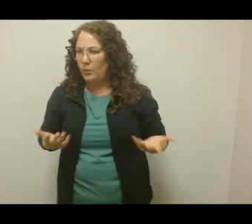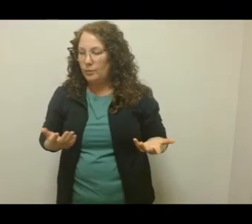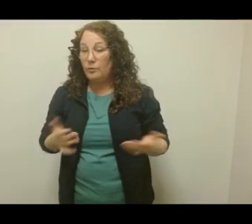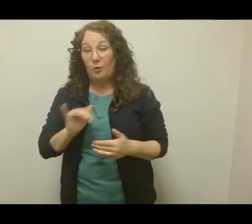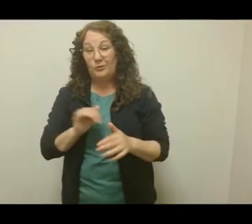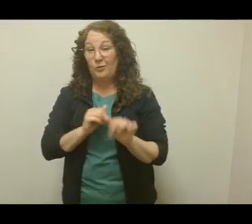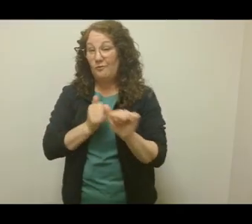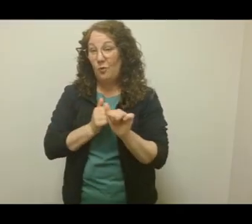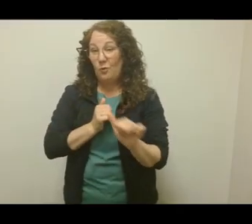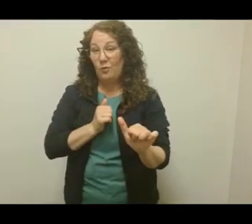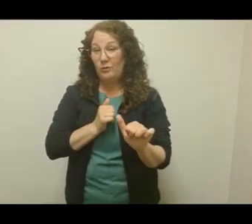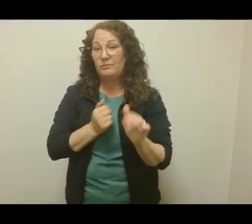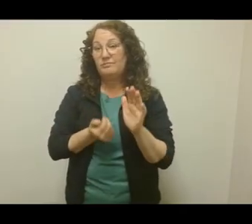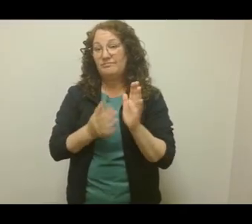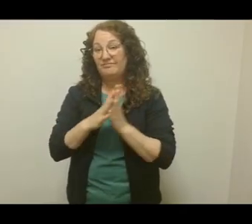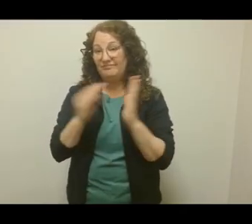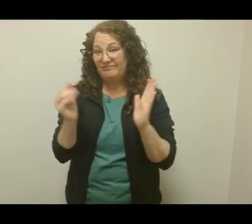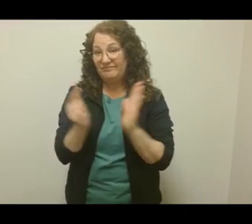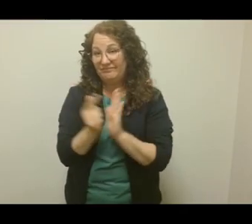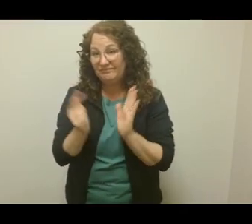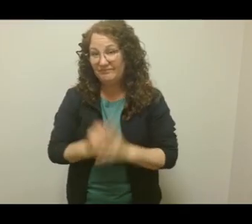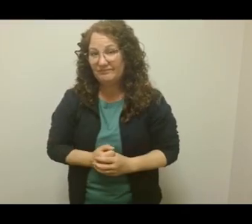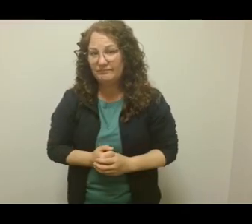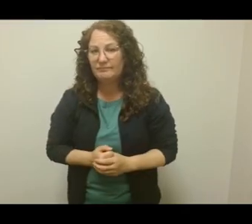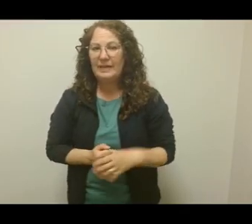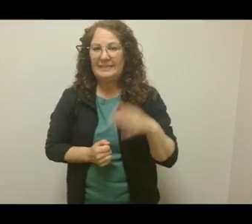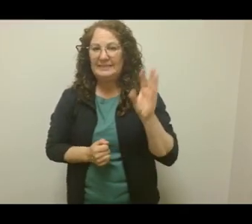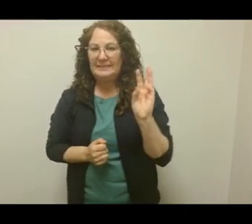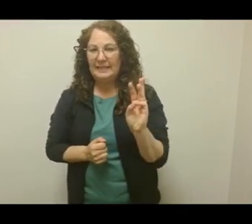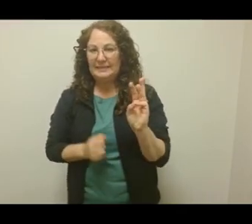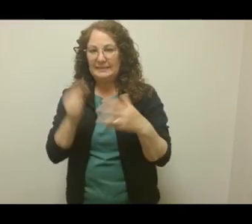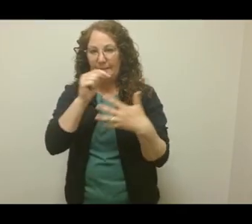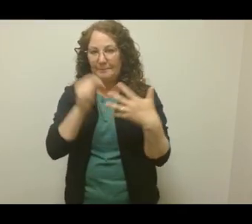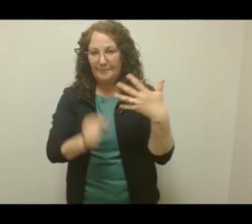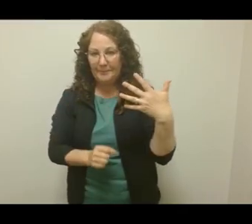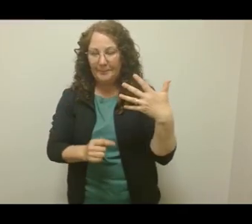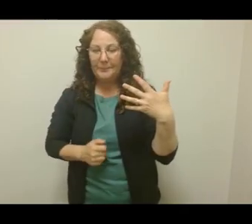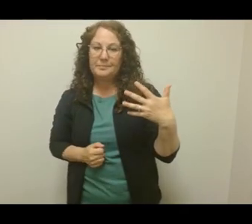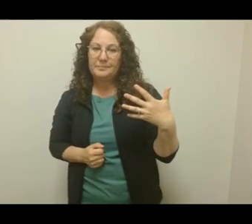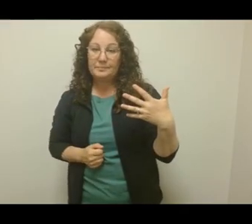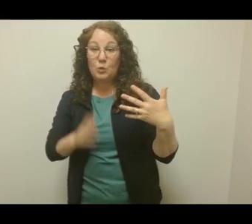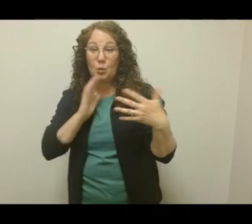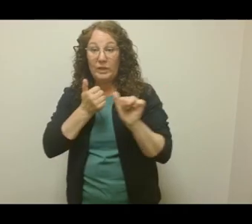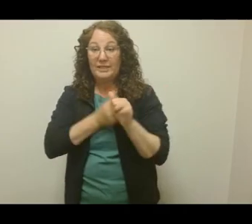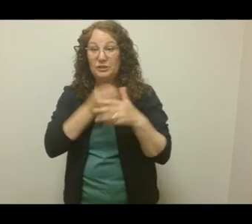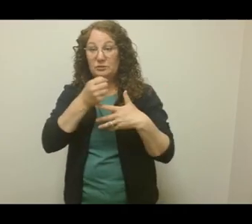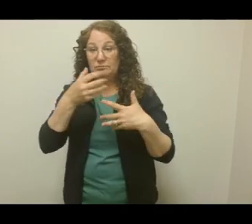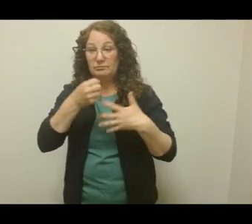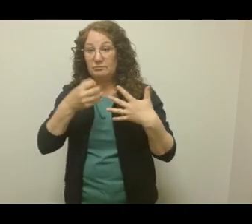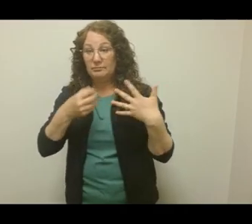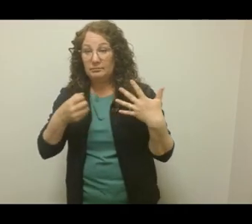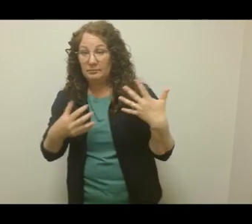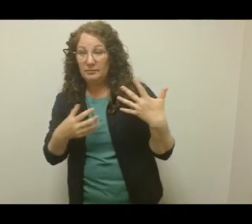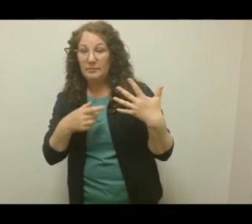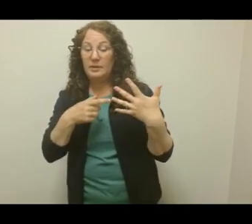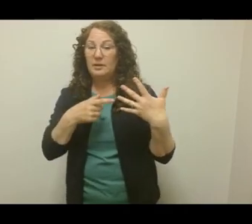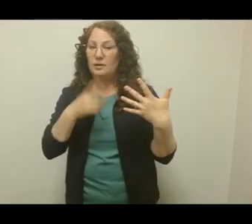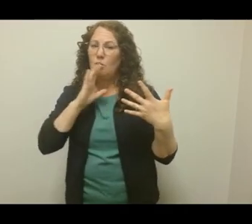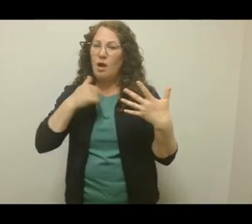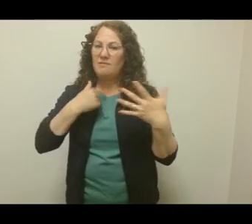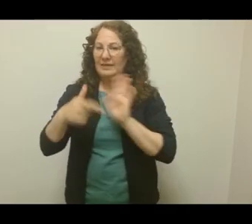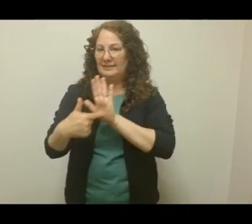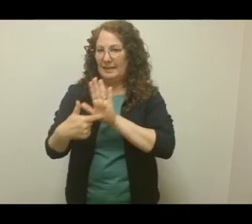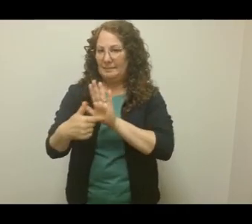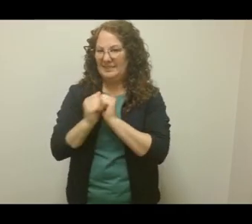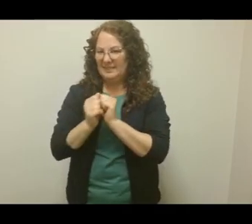plagiarism? So let's look at these 6 steps. We're going to go through each of these and we're going to kind of create an example